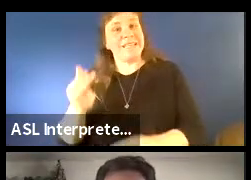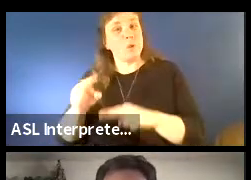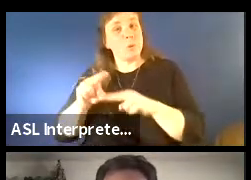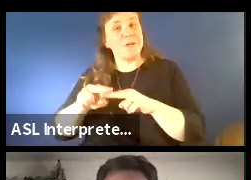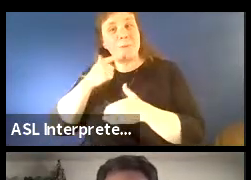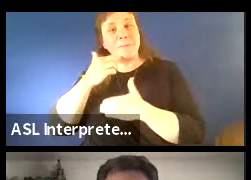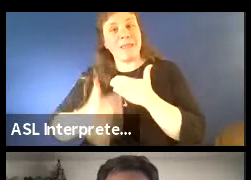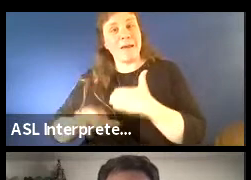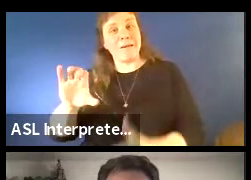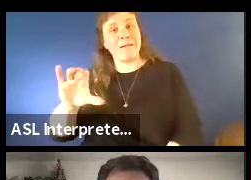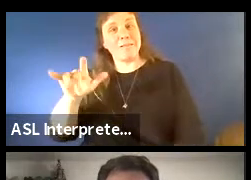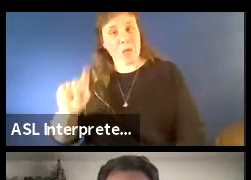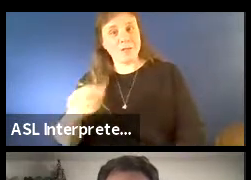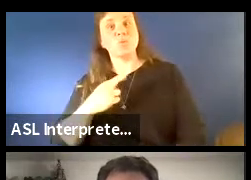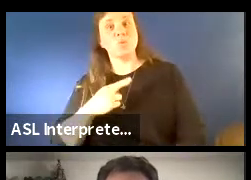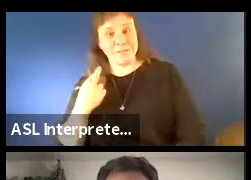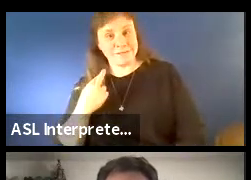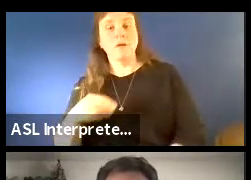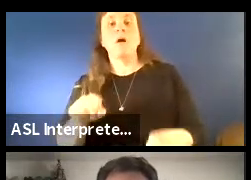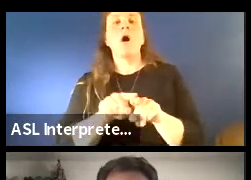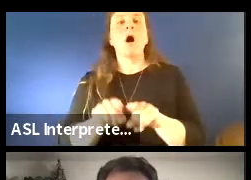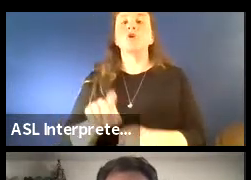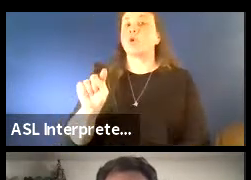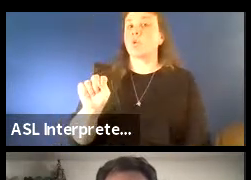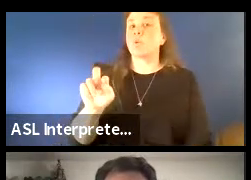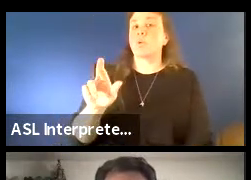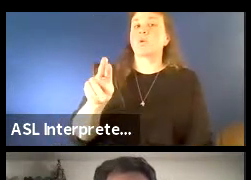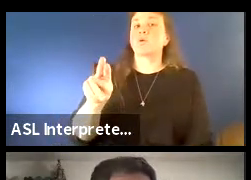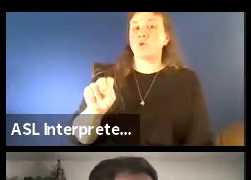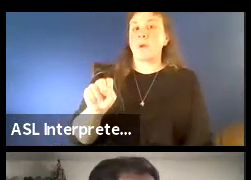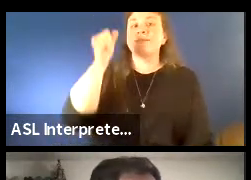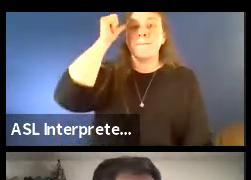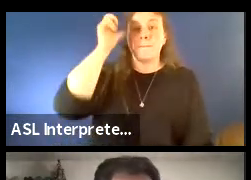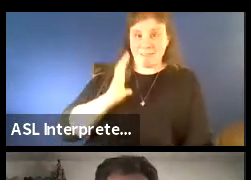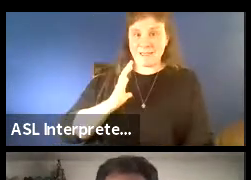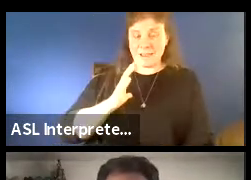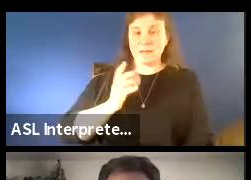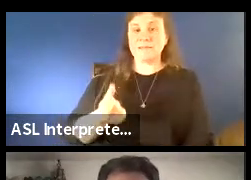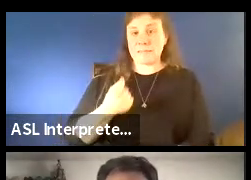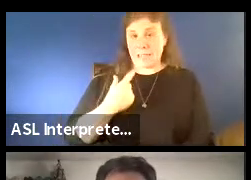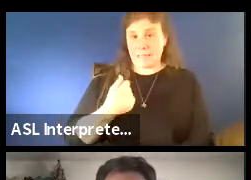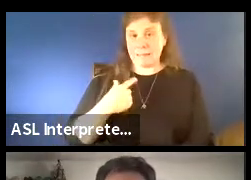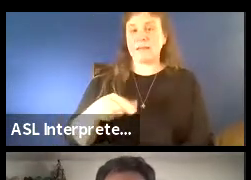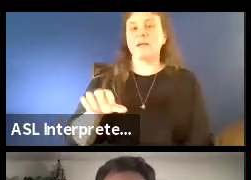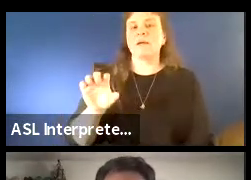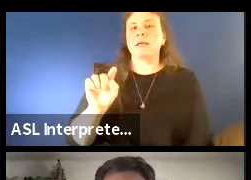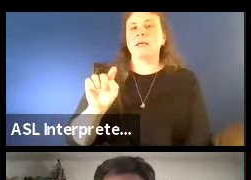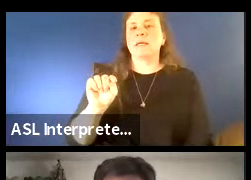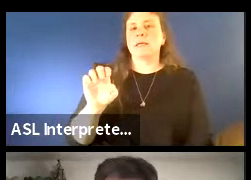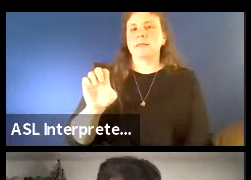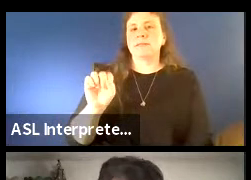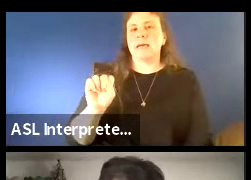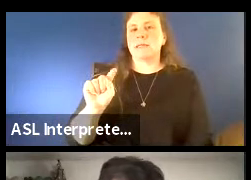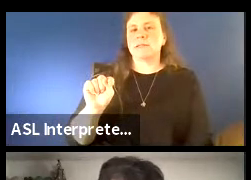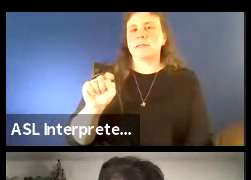risk, and also trans men who are on testosterone and other